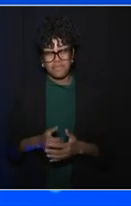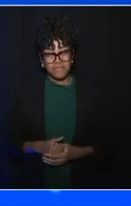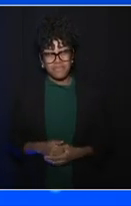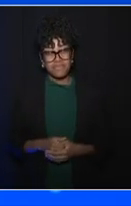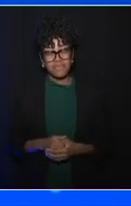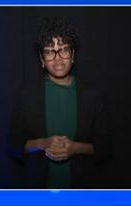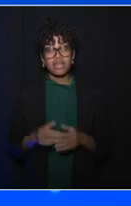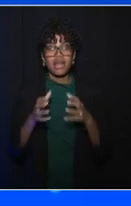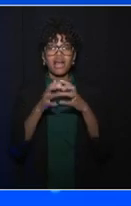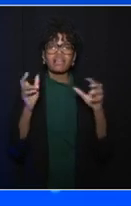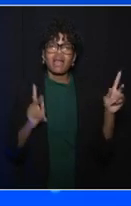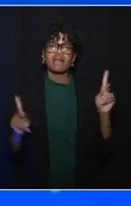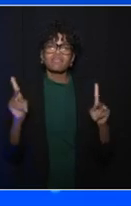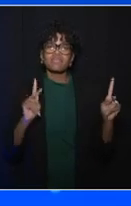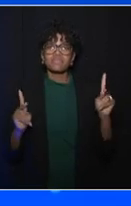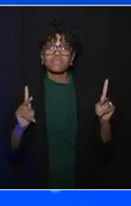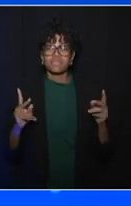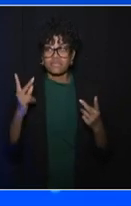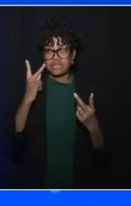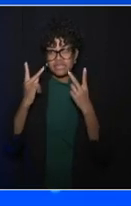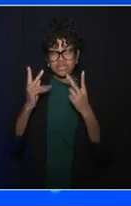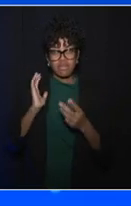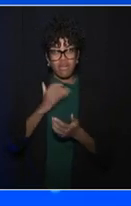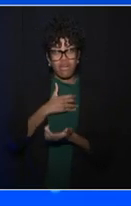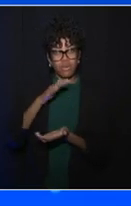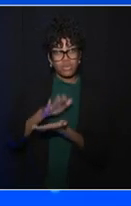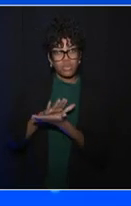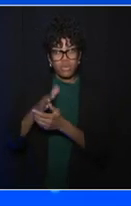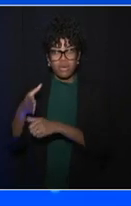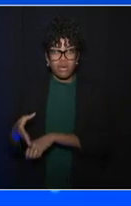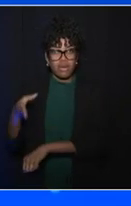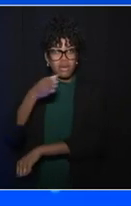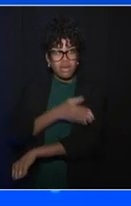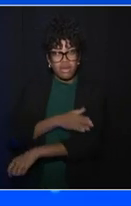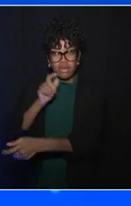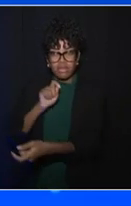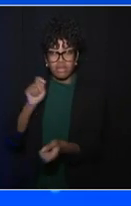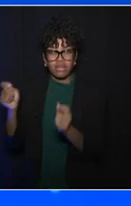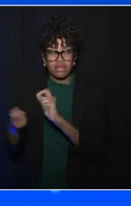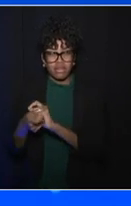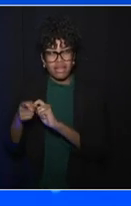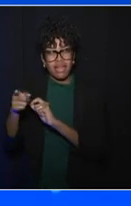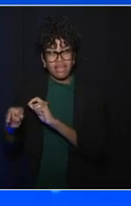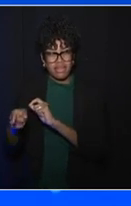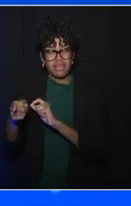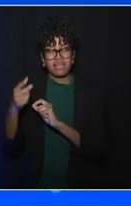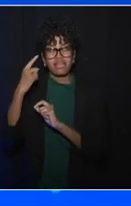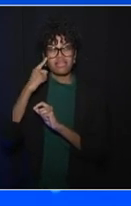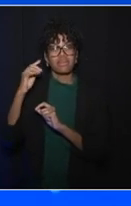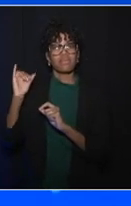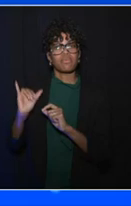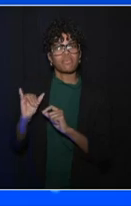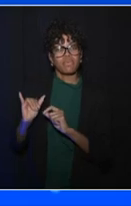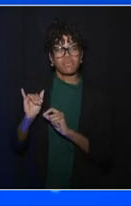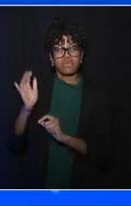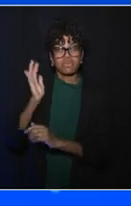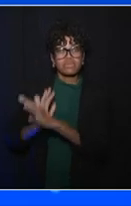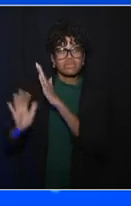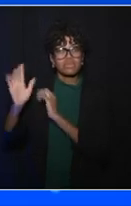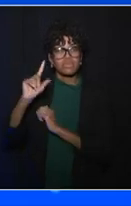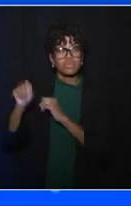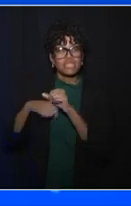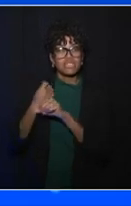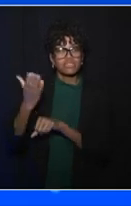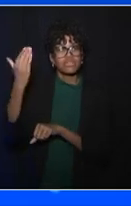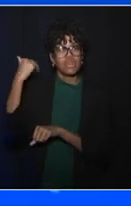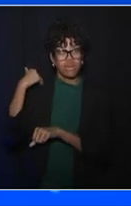people associate the transformation of our schools with reforms that happened nearly 20 years ago, it's important